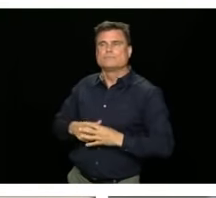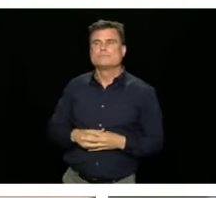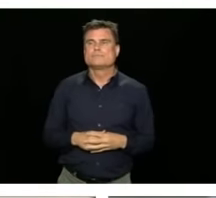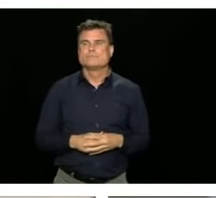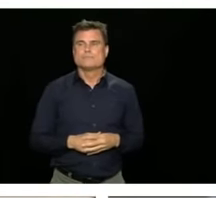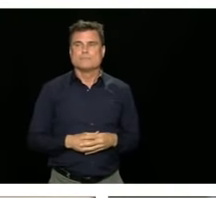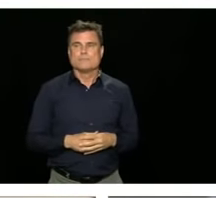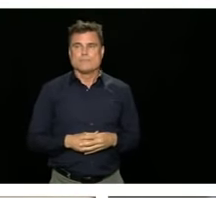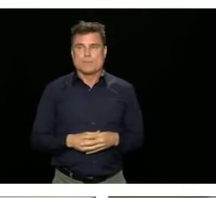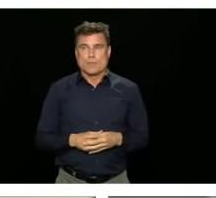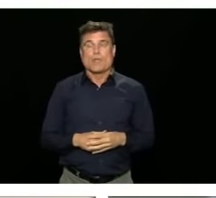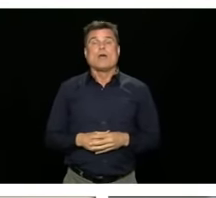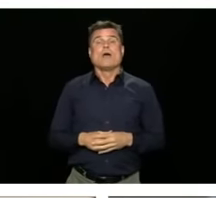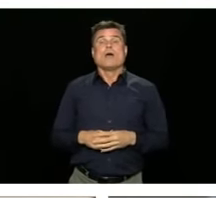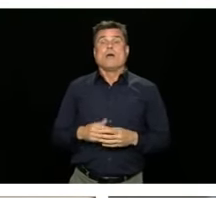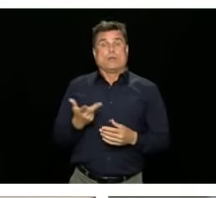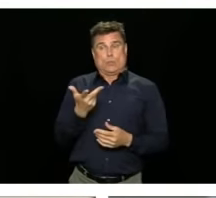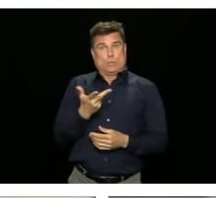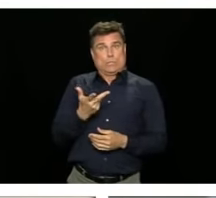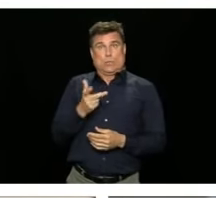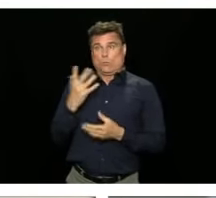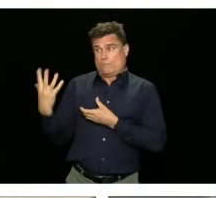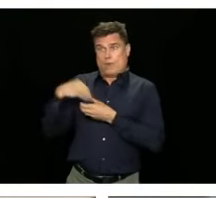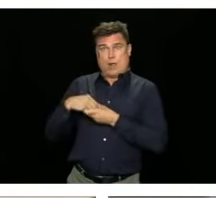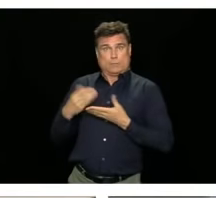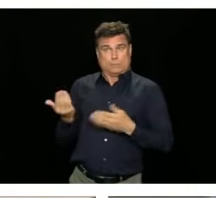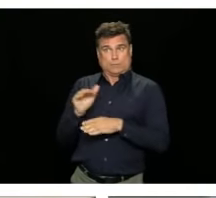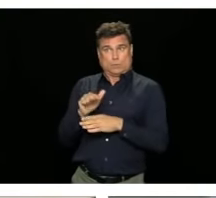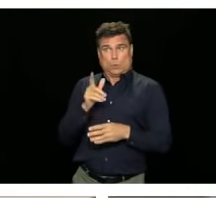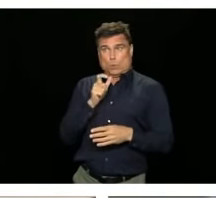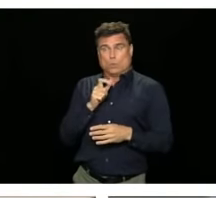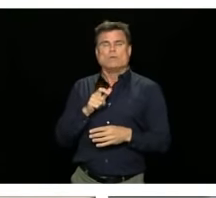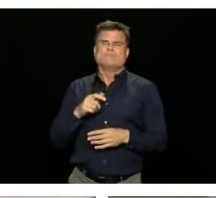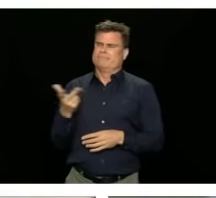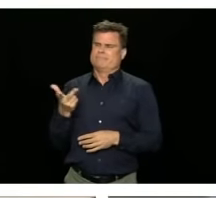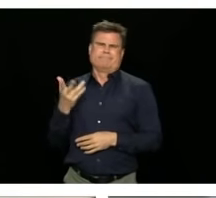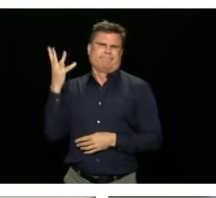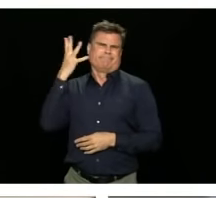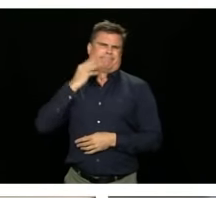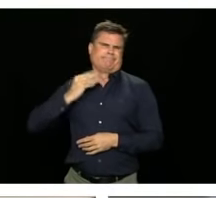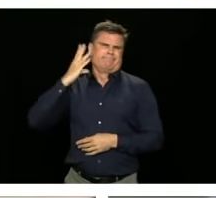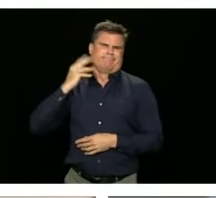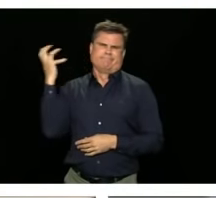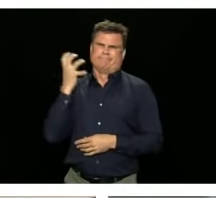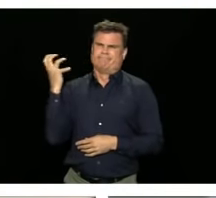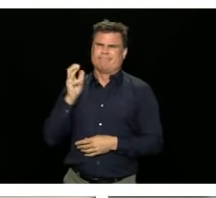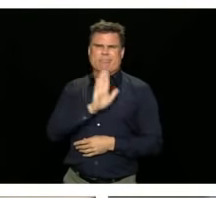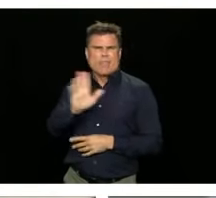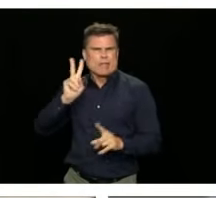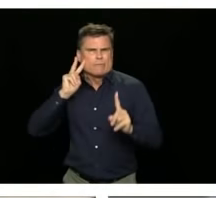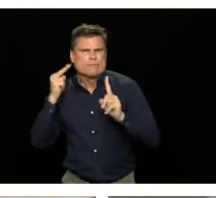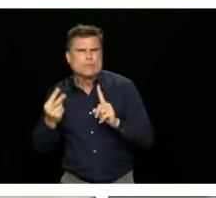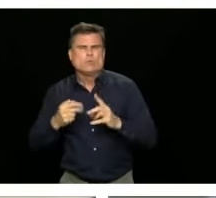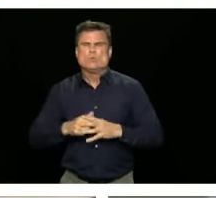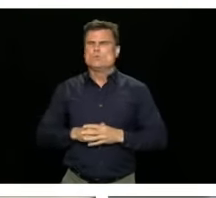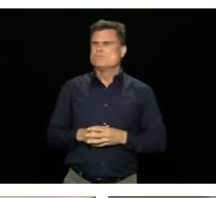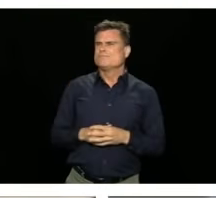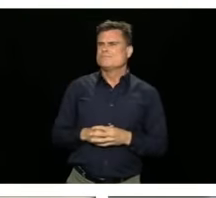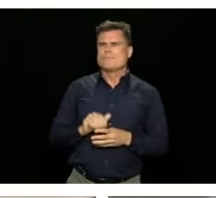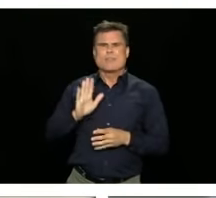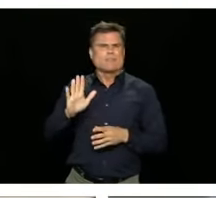of experience and insight to the issues of racism and hate. They are Patricia